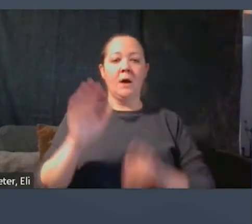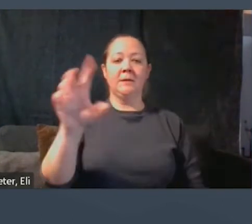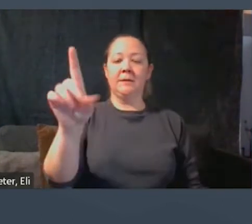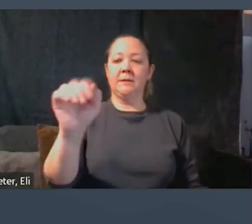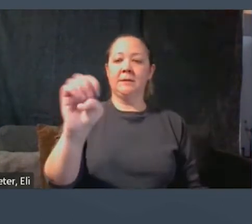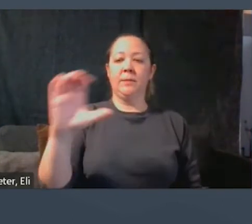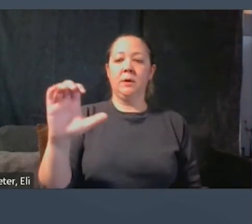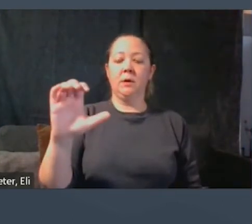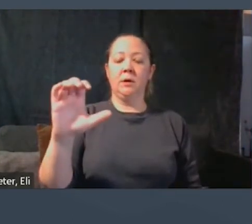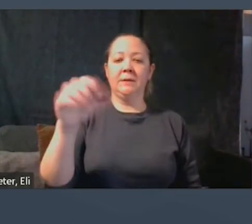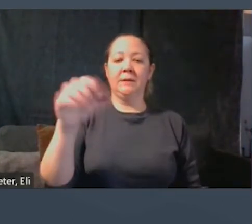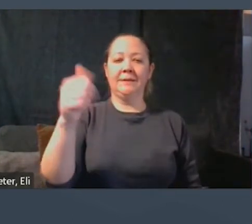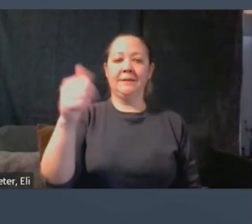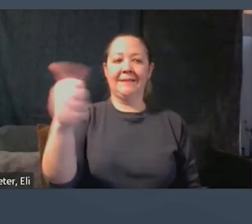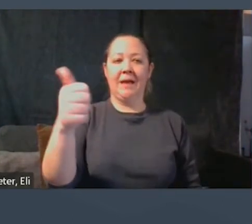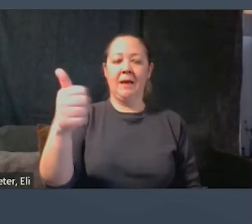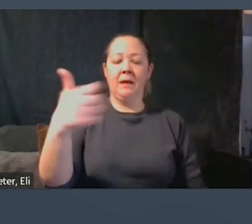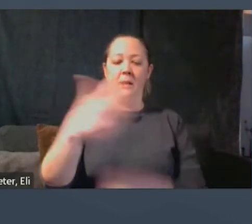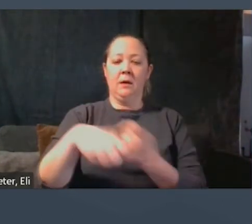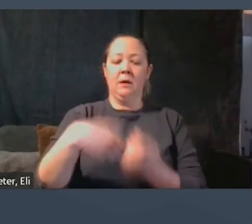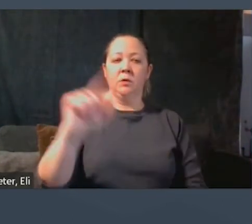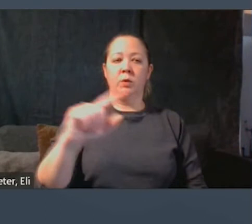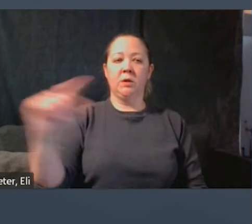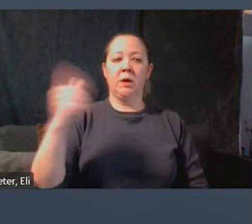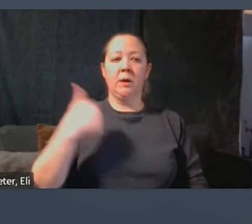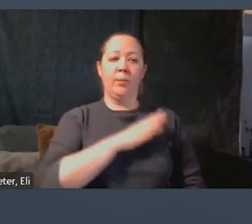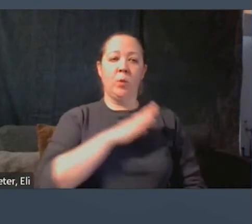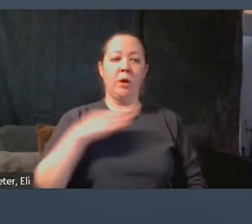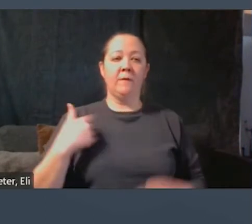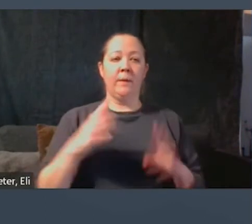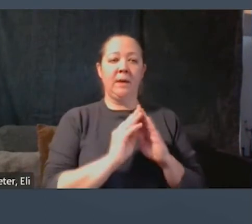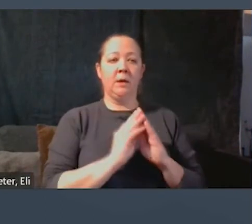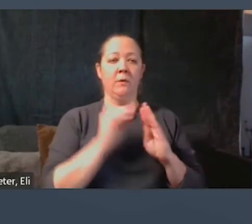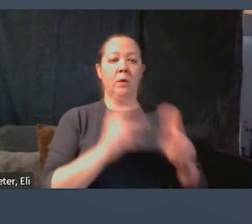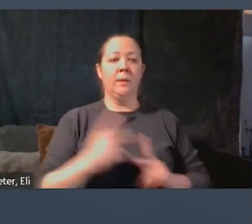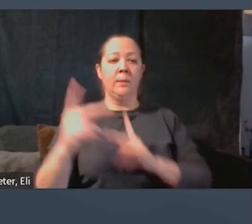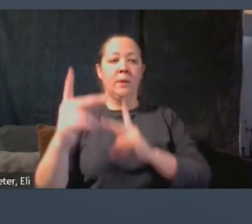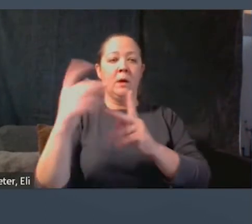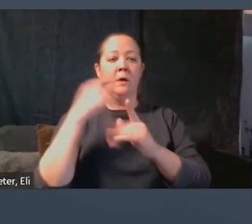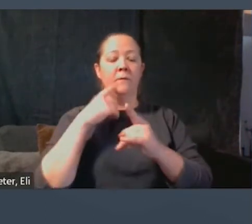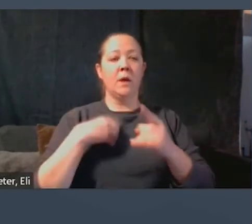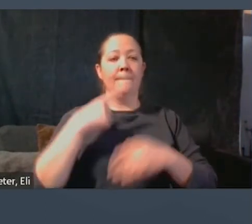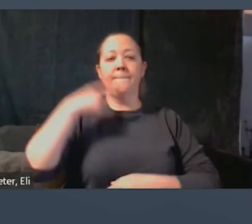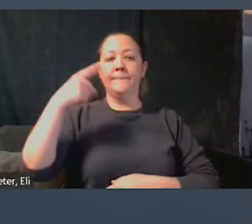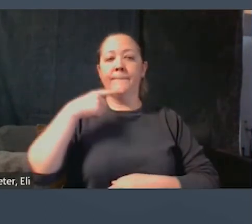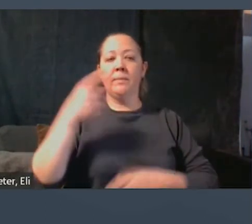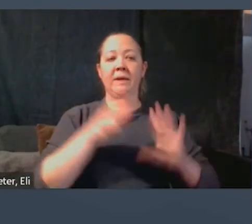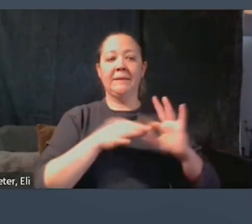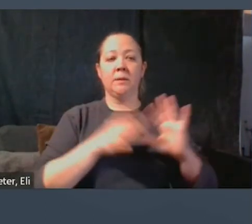conducted a public meeting regarding the proposal, and extensive public testimony was received at that